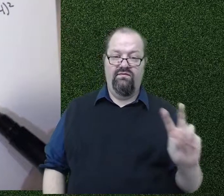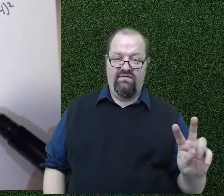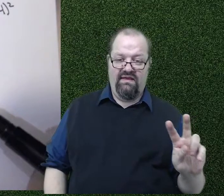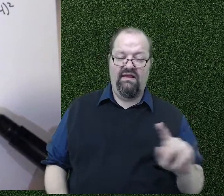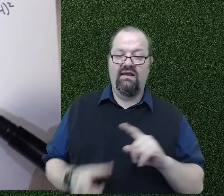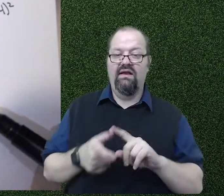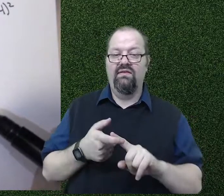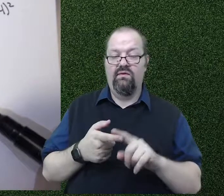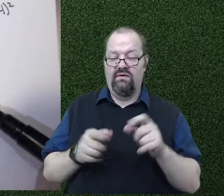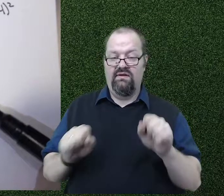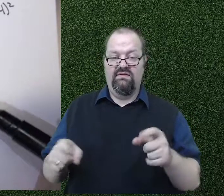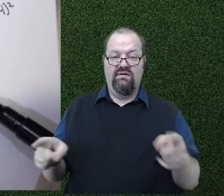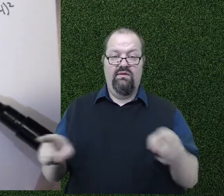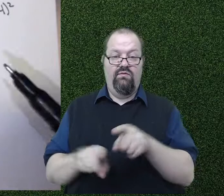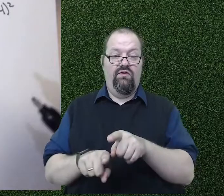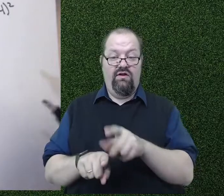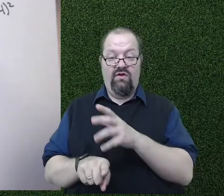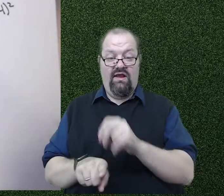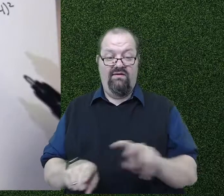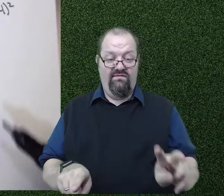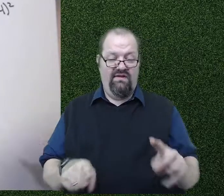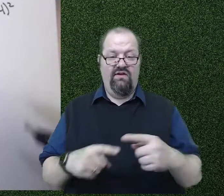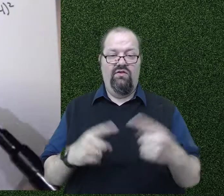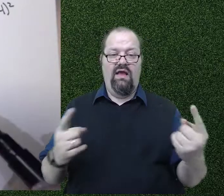and v go in opposite directions.